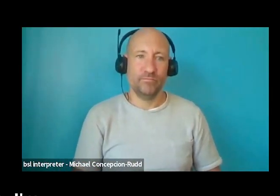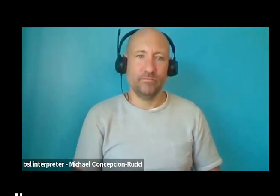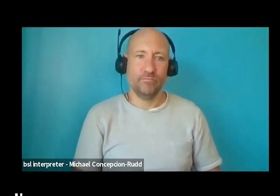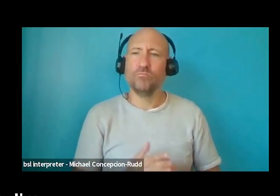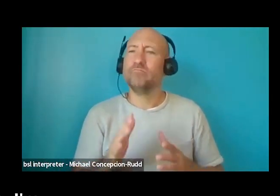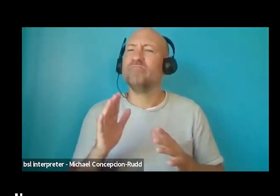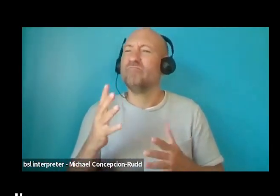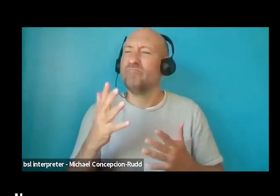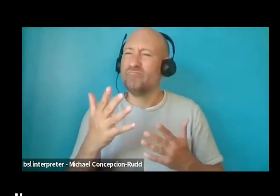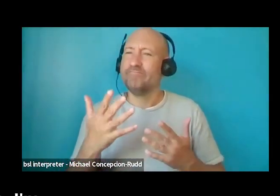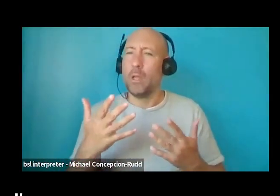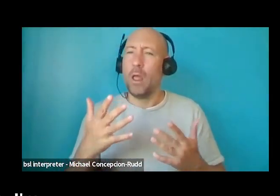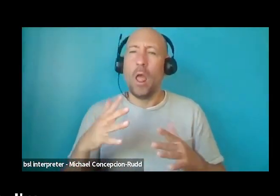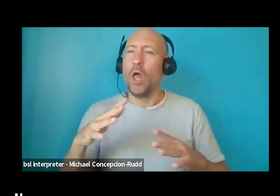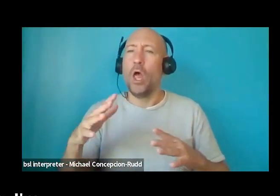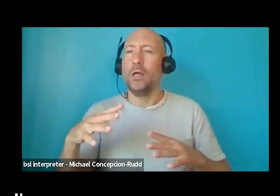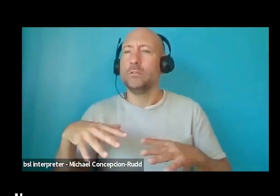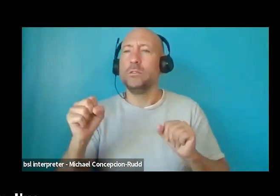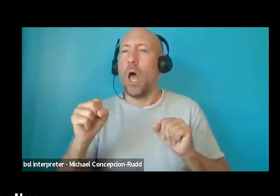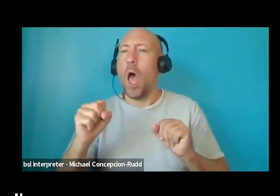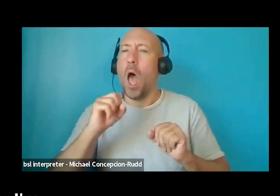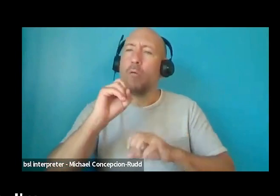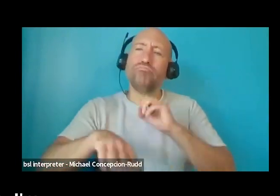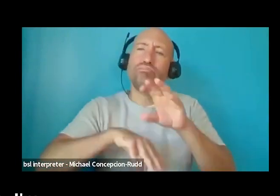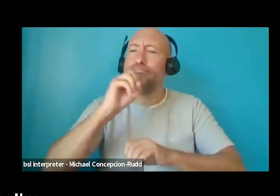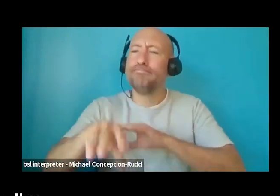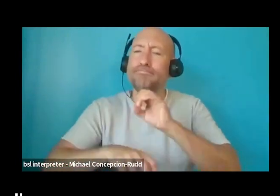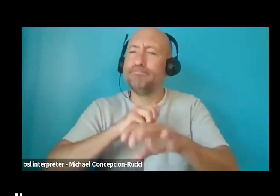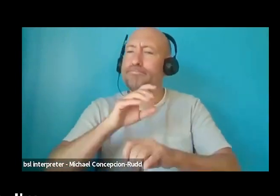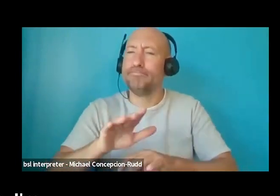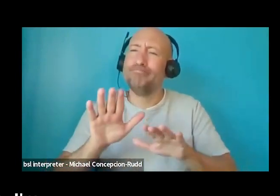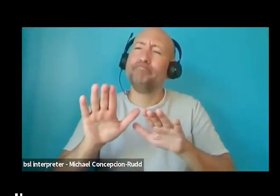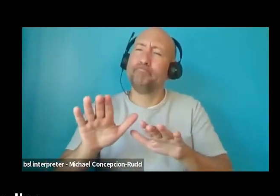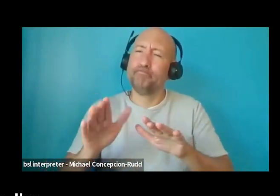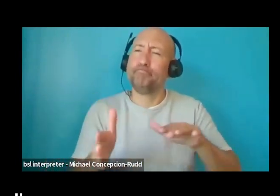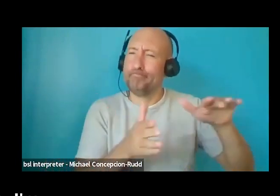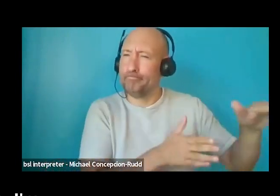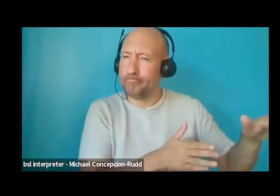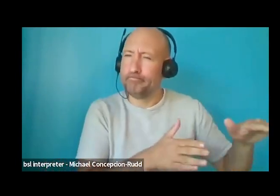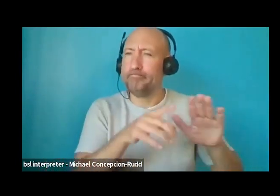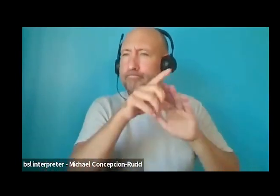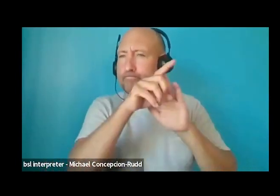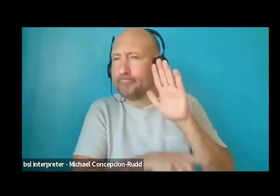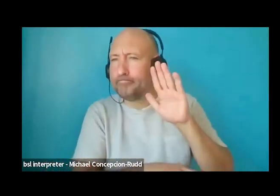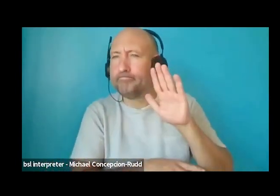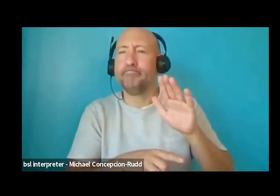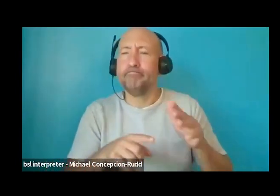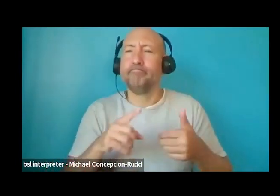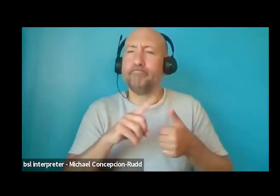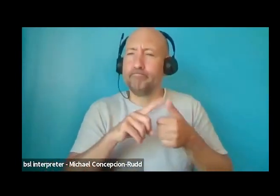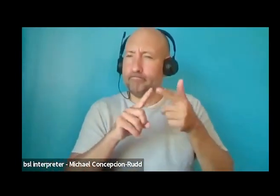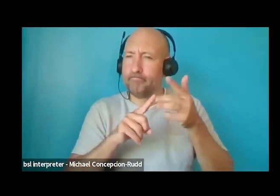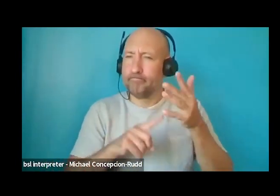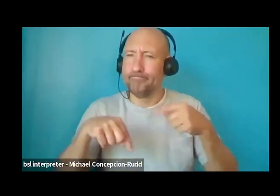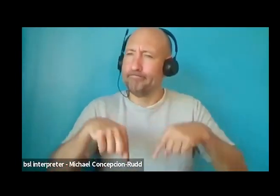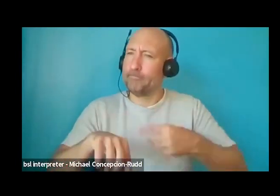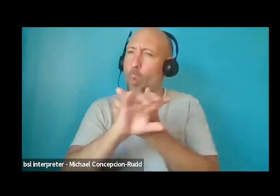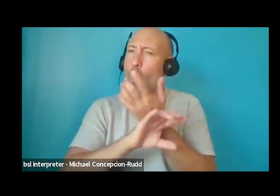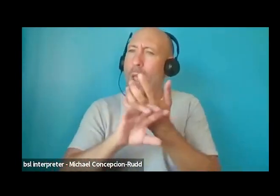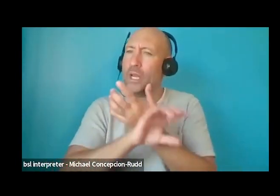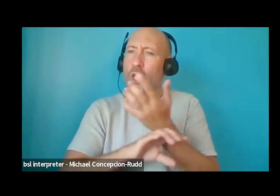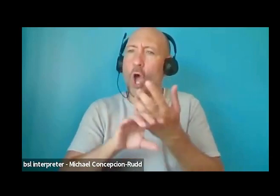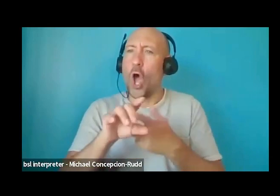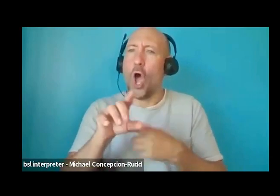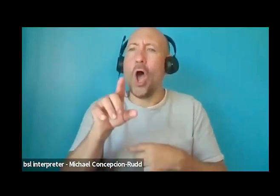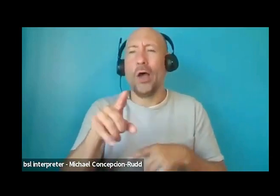Now, before I start my presentation, I'm going to run through some housekeeping points. As this is a webinar, Zoom